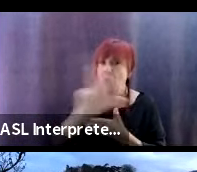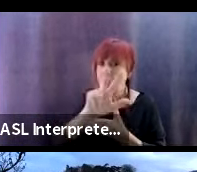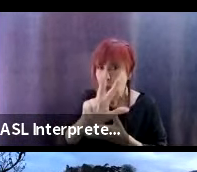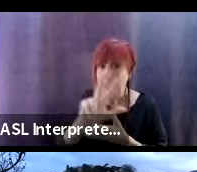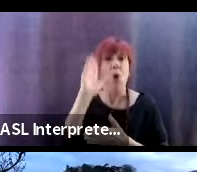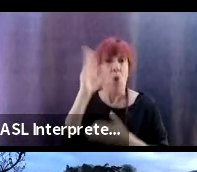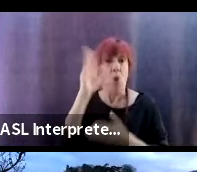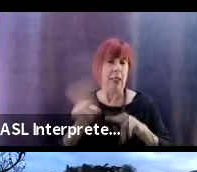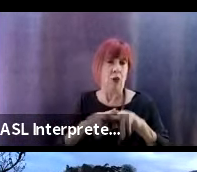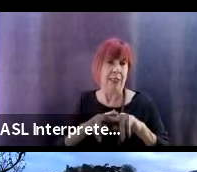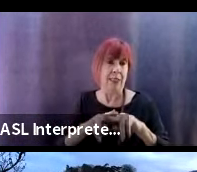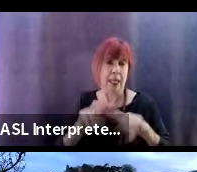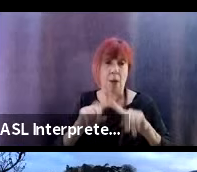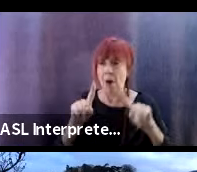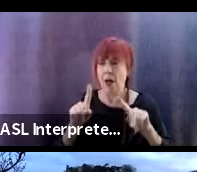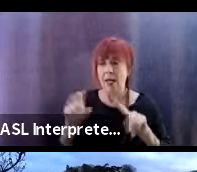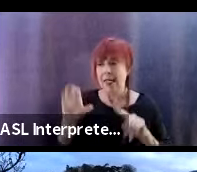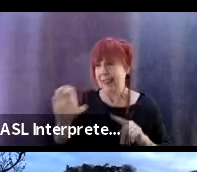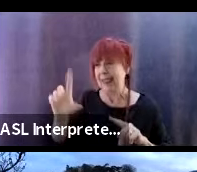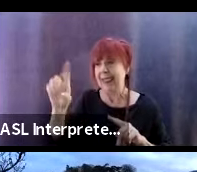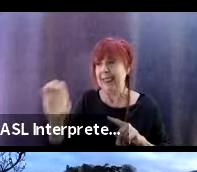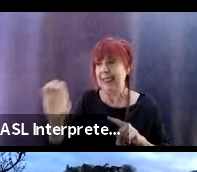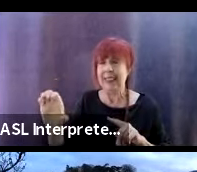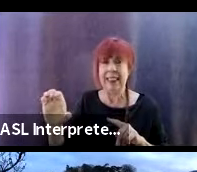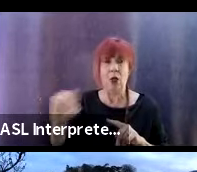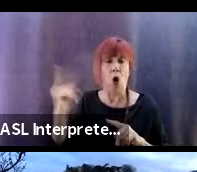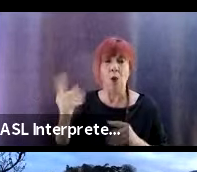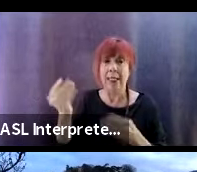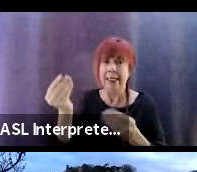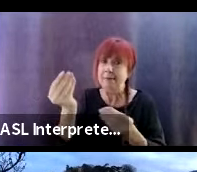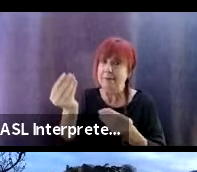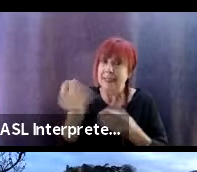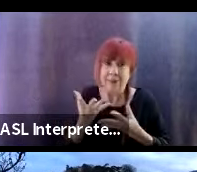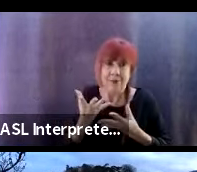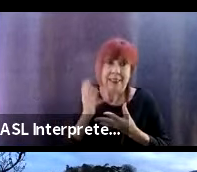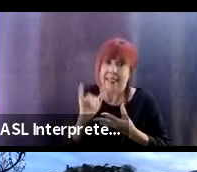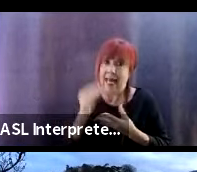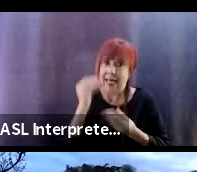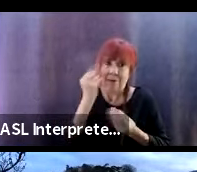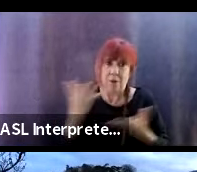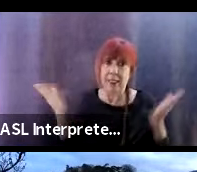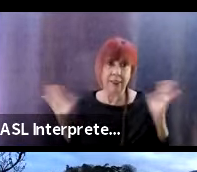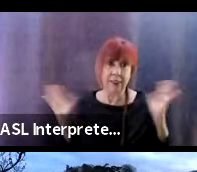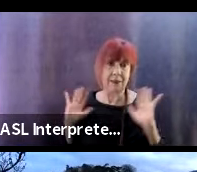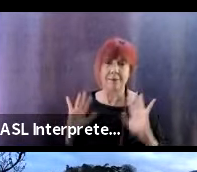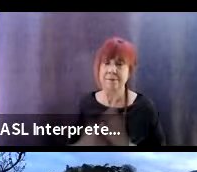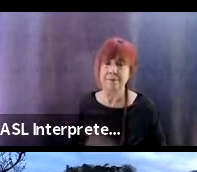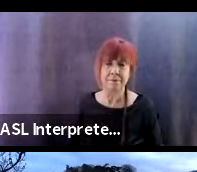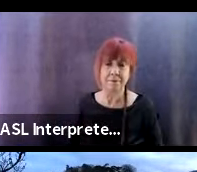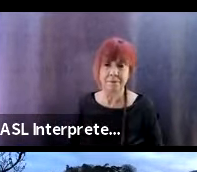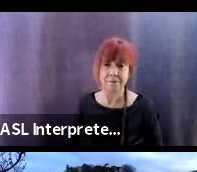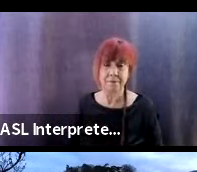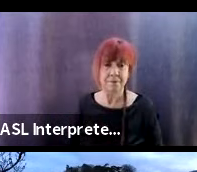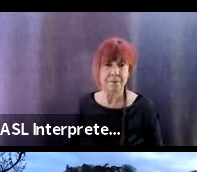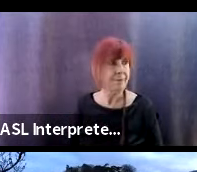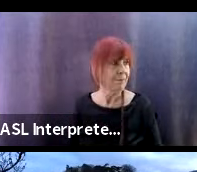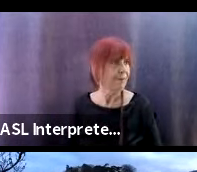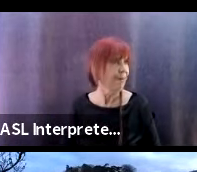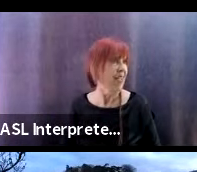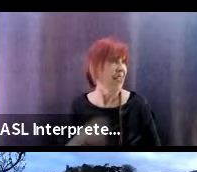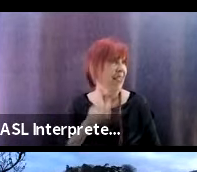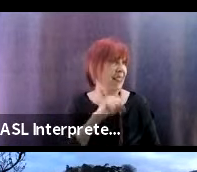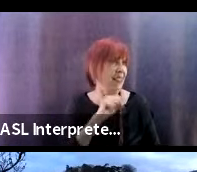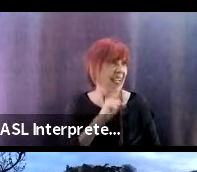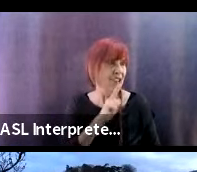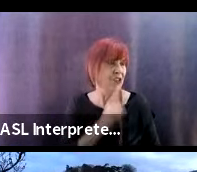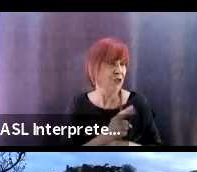is that 3-week projection from the CDC. Dr. Pond, I don't know if you want to elaborate on that. I mean, I would echo that, and that the concrete